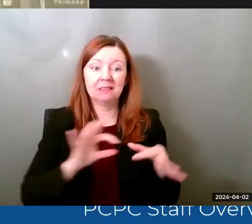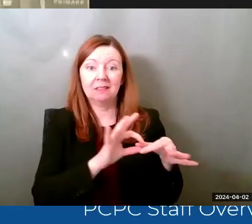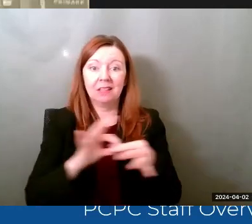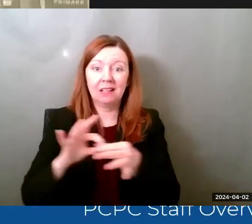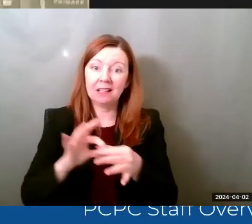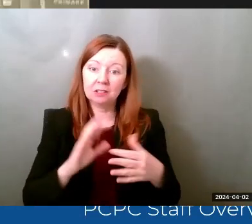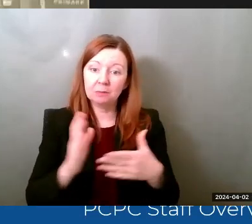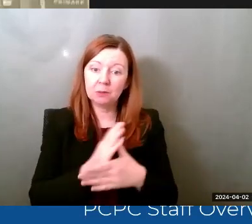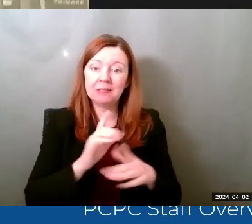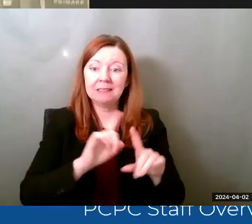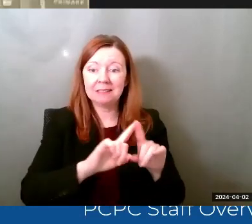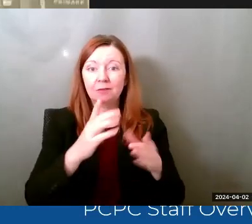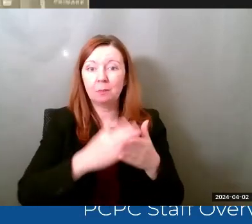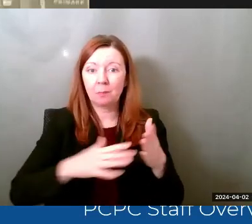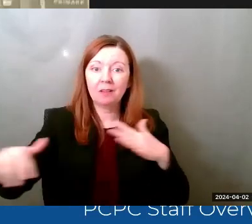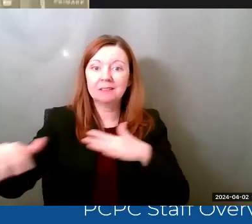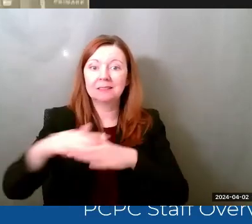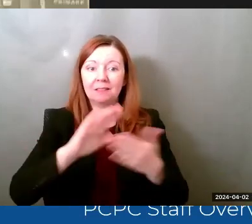different parts of the city.